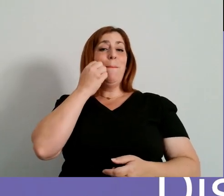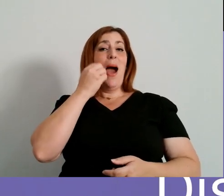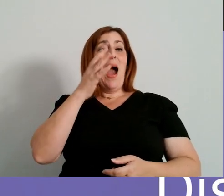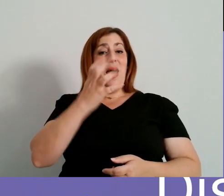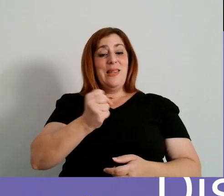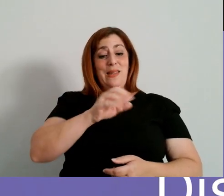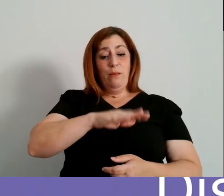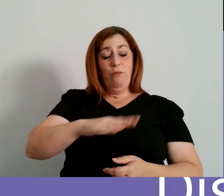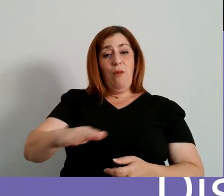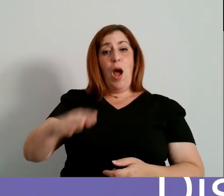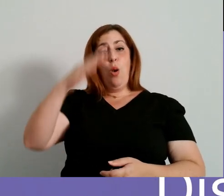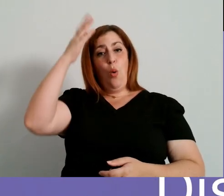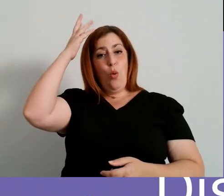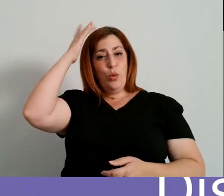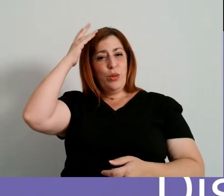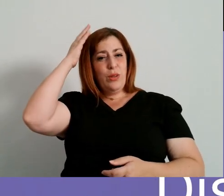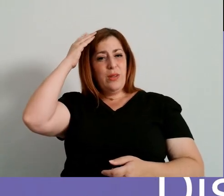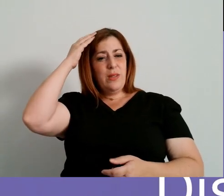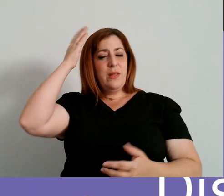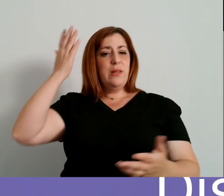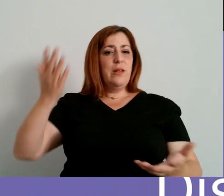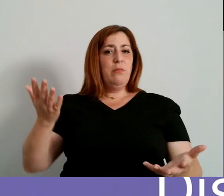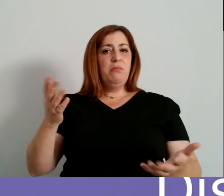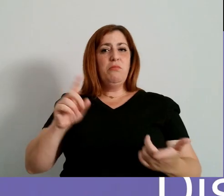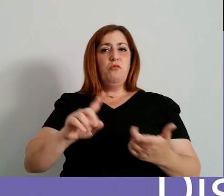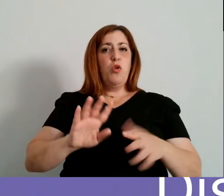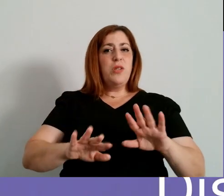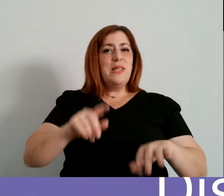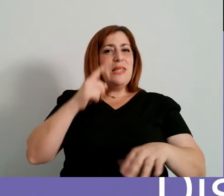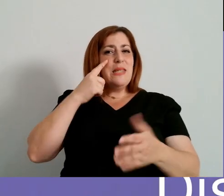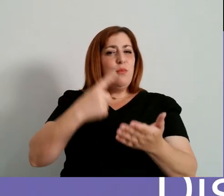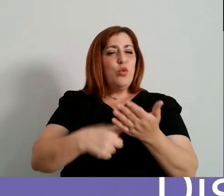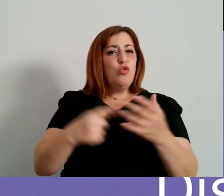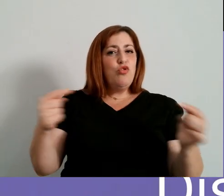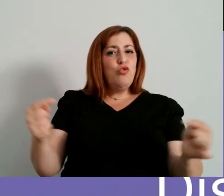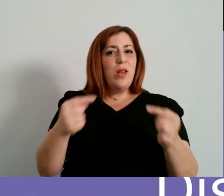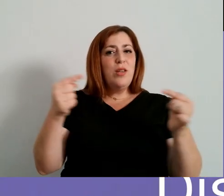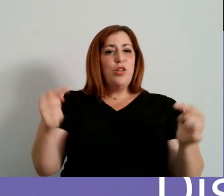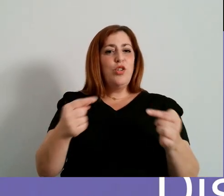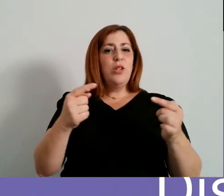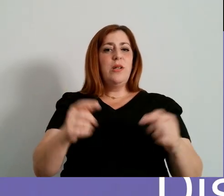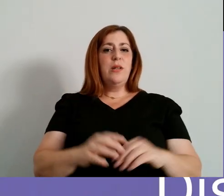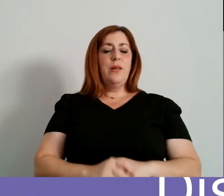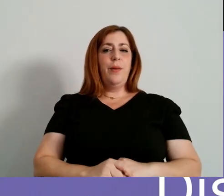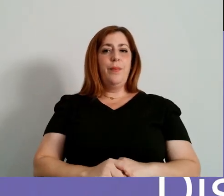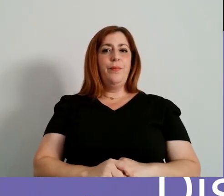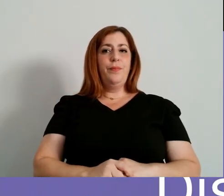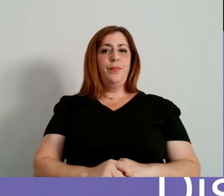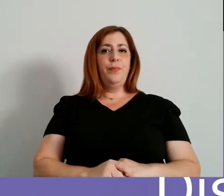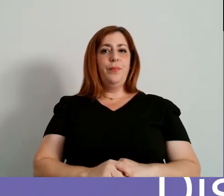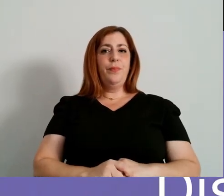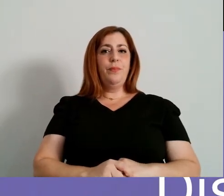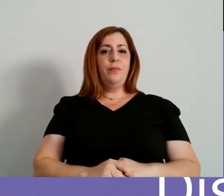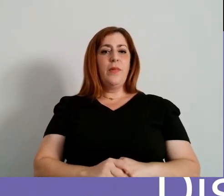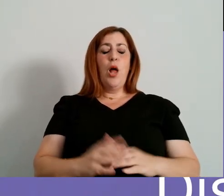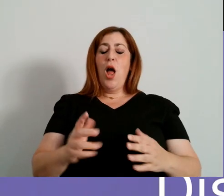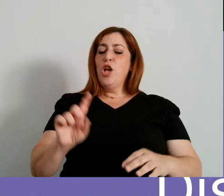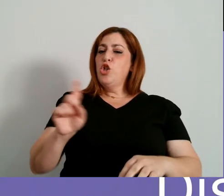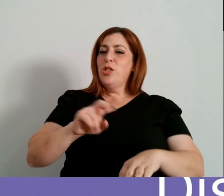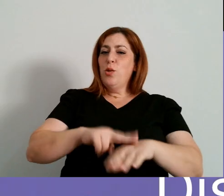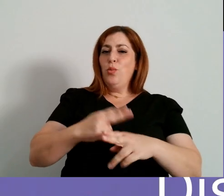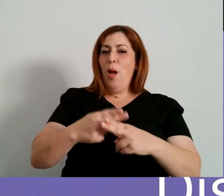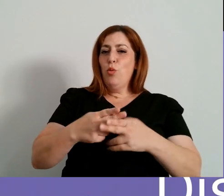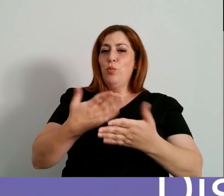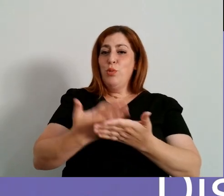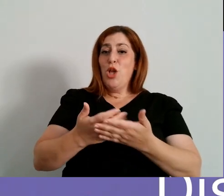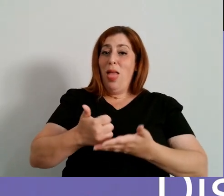people in the chat. Has there been significant challenges to giving them tools needed to advocate for